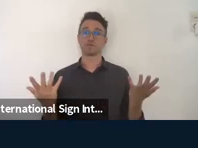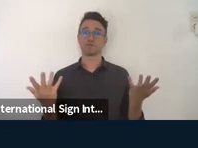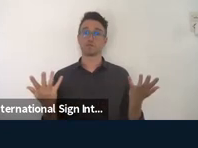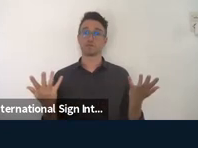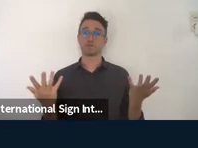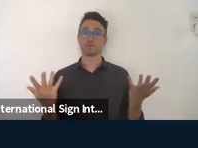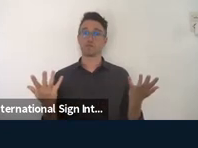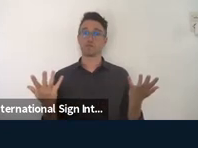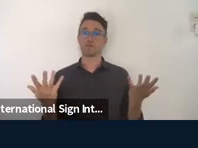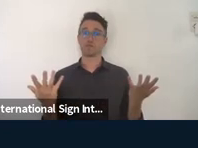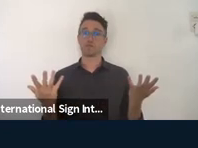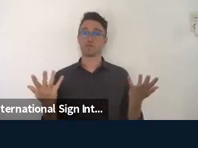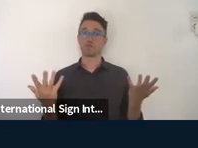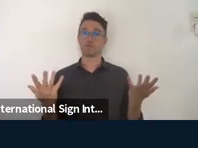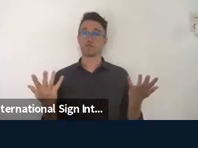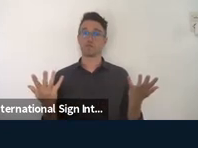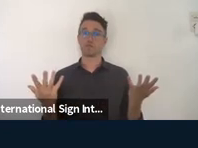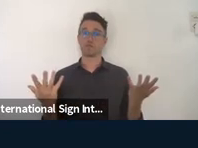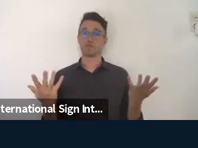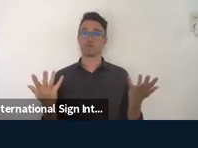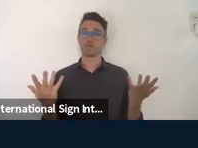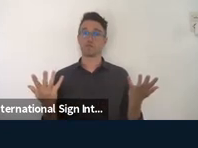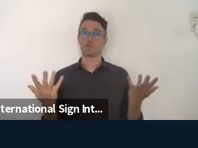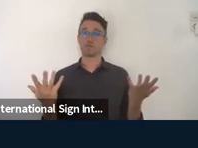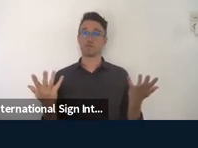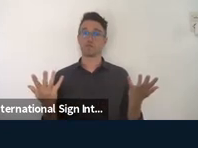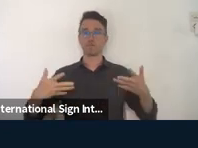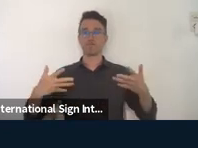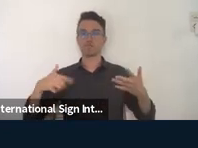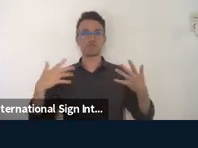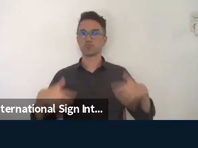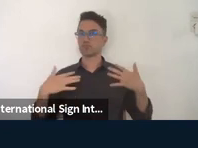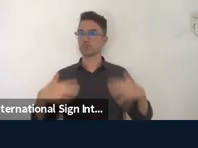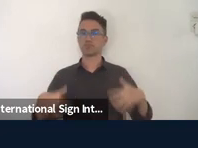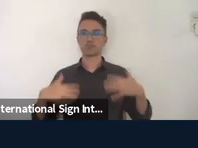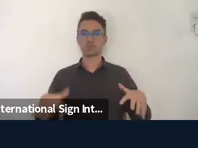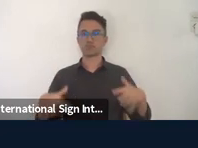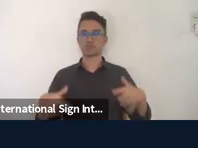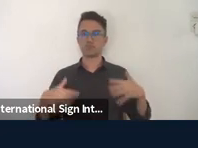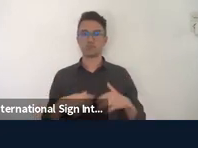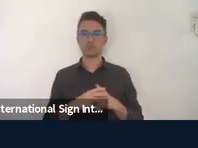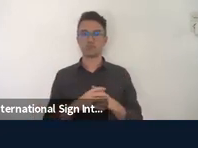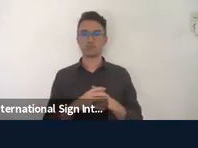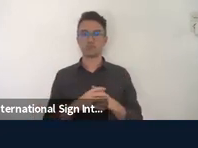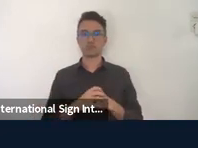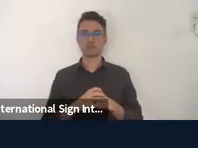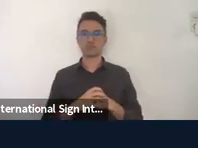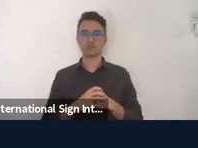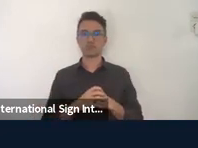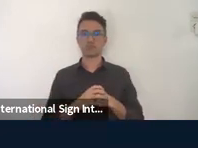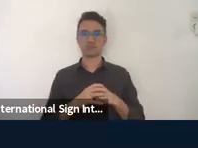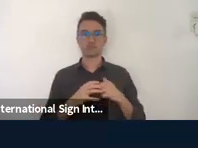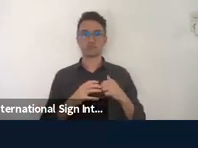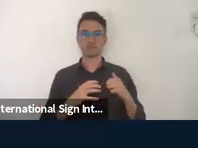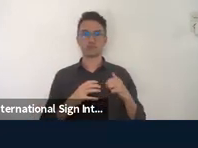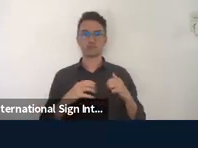that there are still large numbers of people who are marginalized. We have also seen that online communication may have